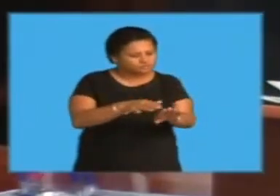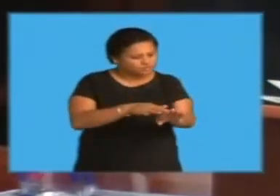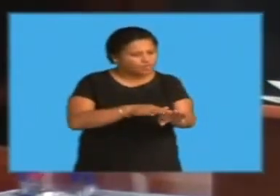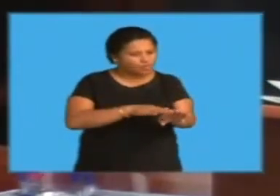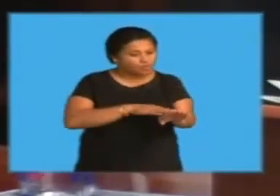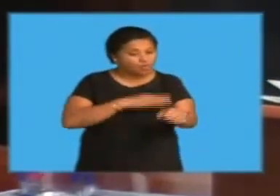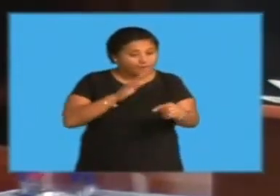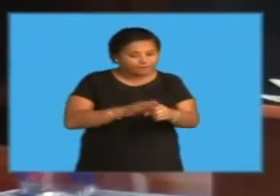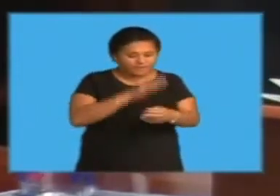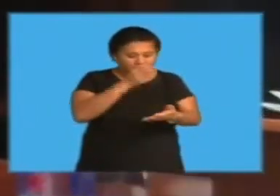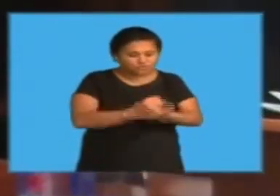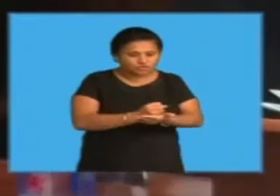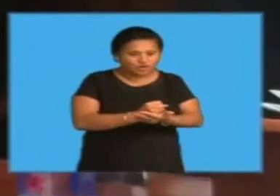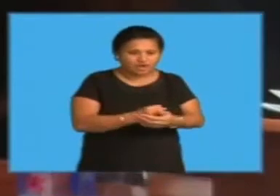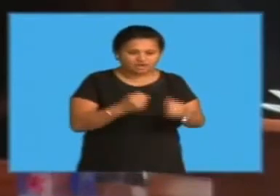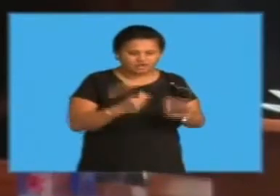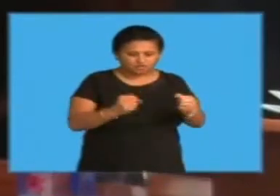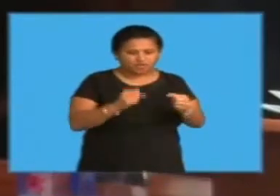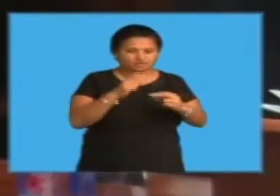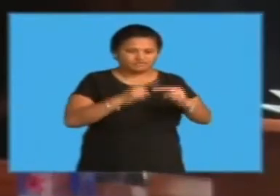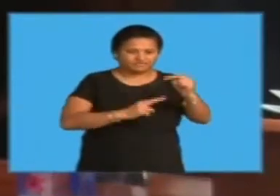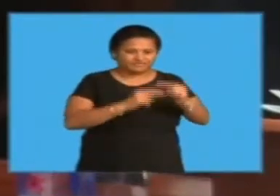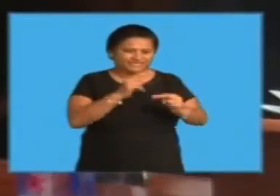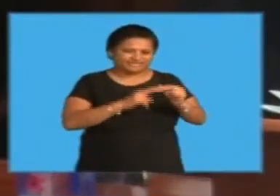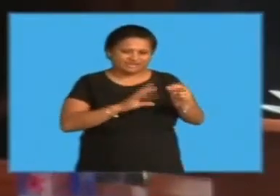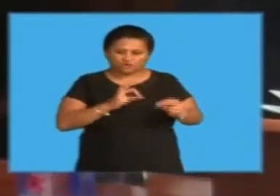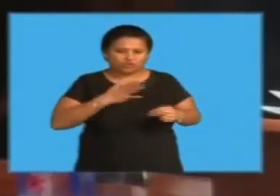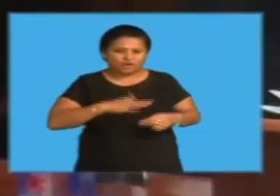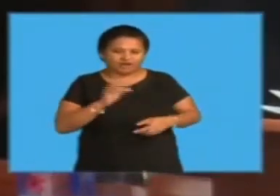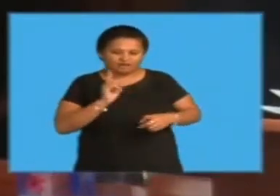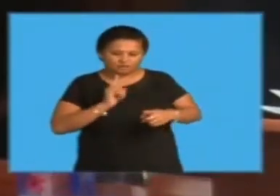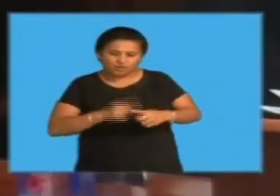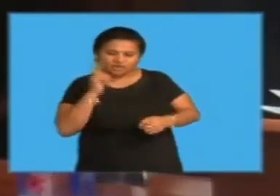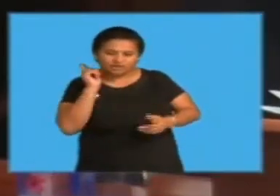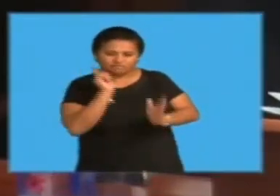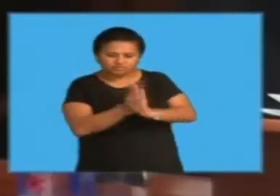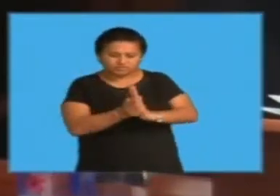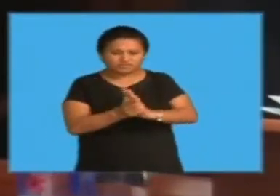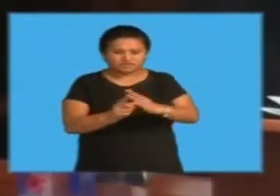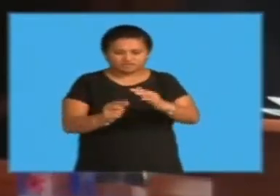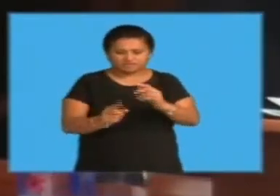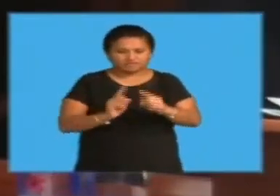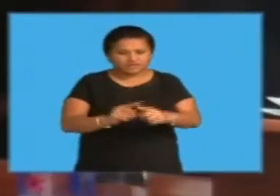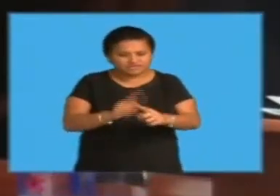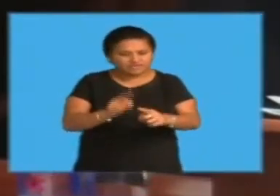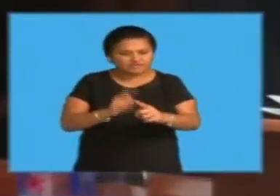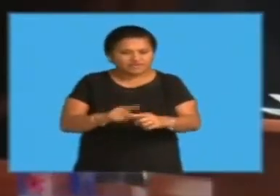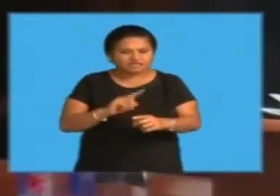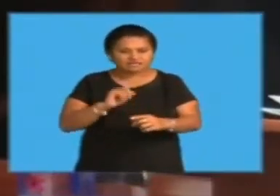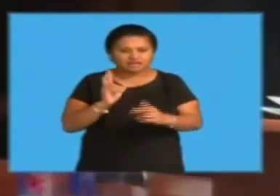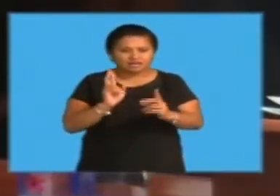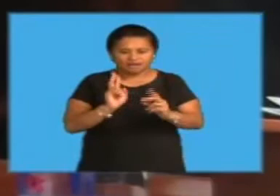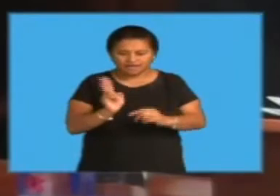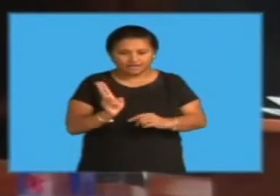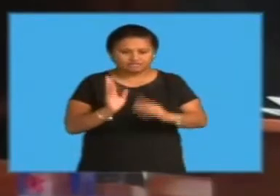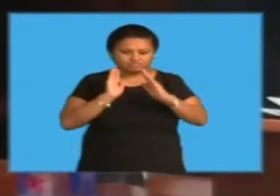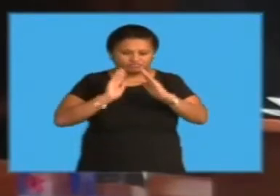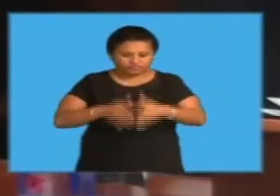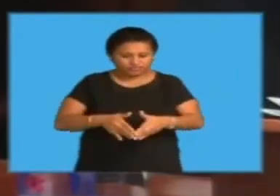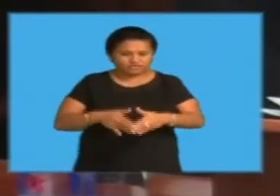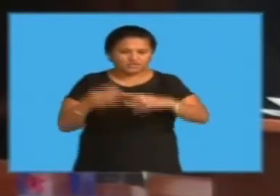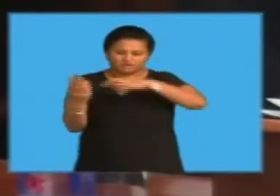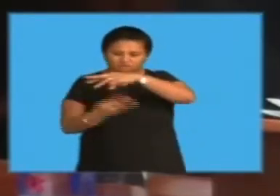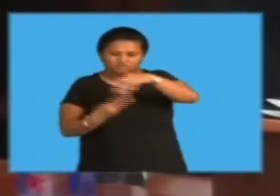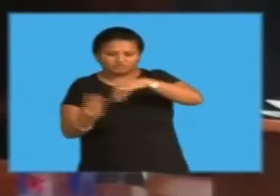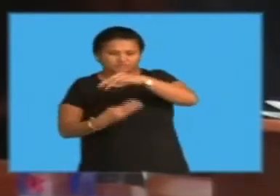progress each week. We have seen time and again that small island states and developing countries are not the only ones vulnerable to the severe